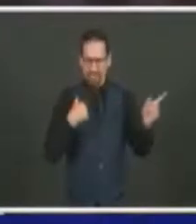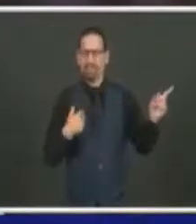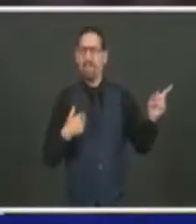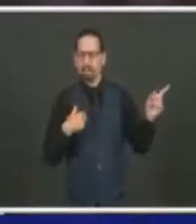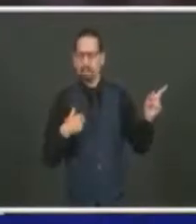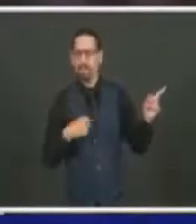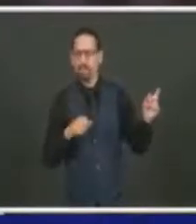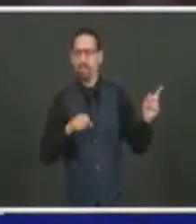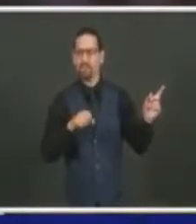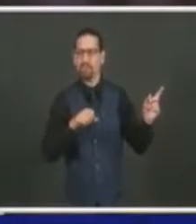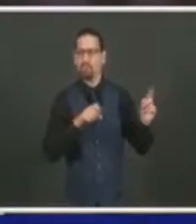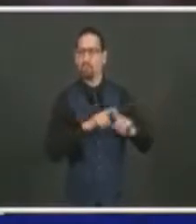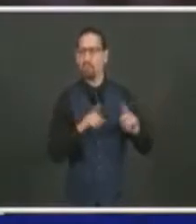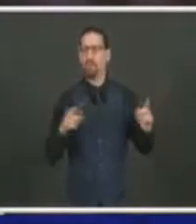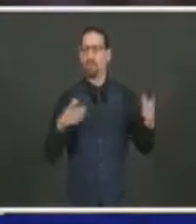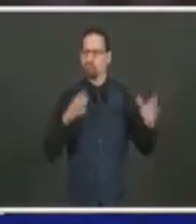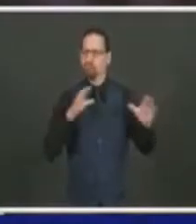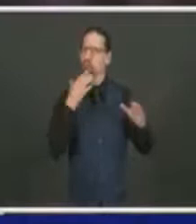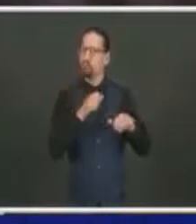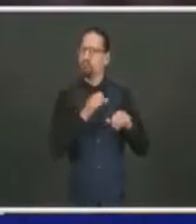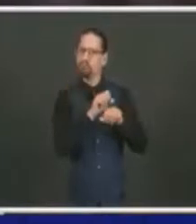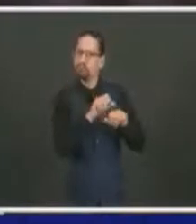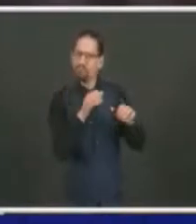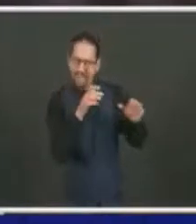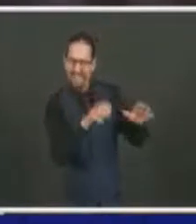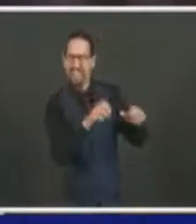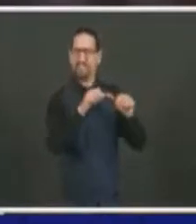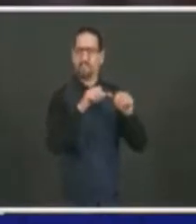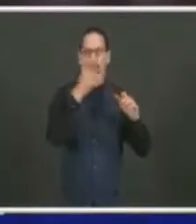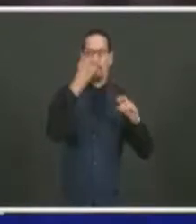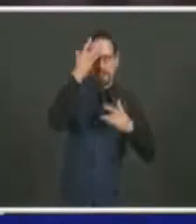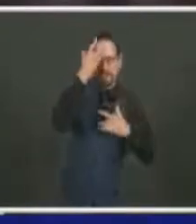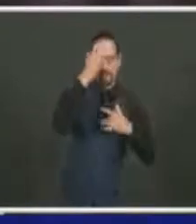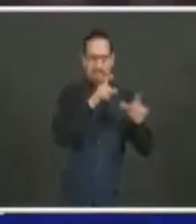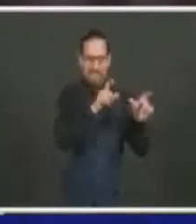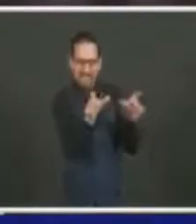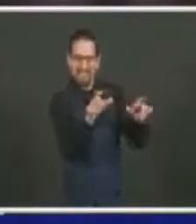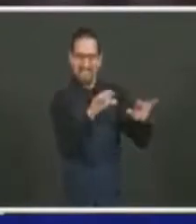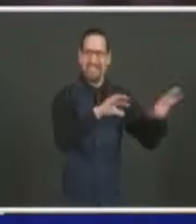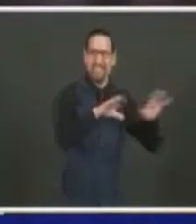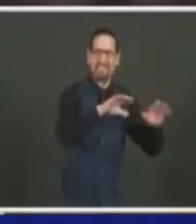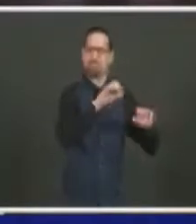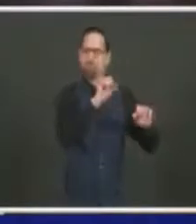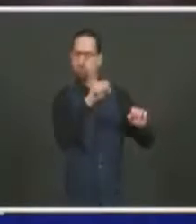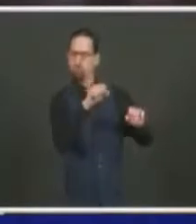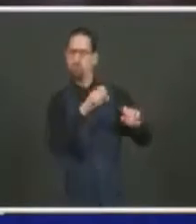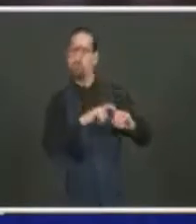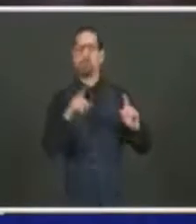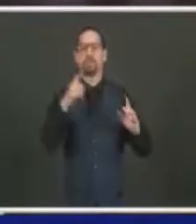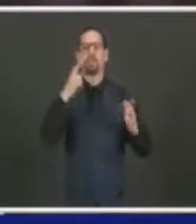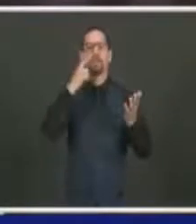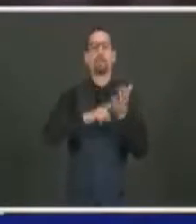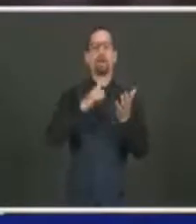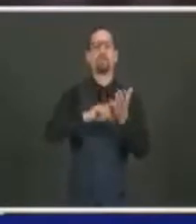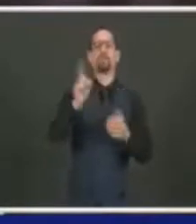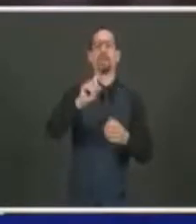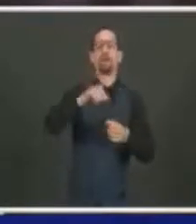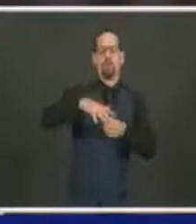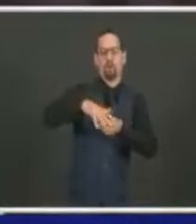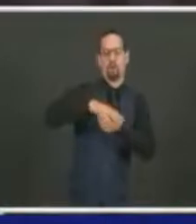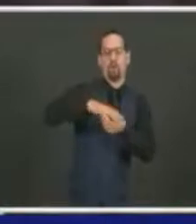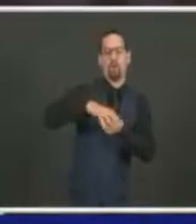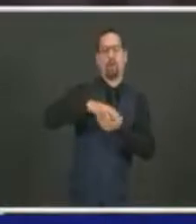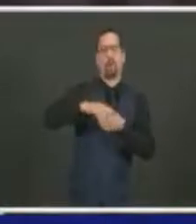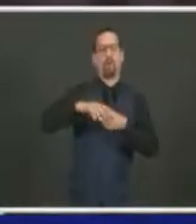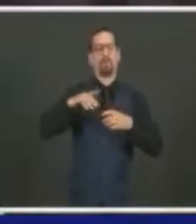pretty good handle on how many people are sick now and what instance were they related to. And they believe that they